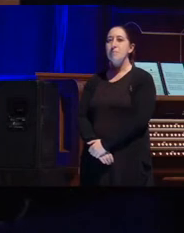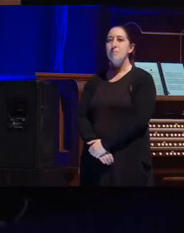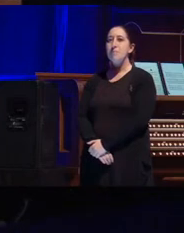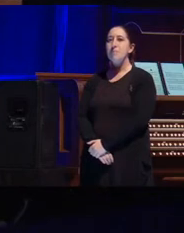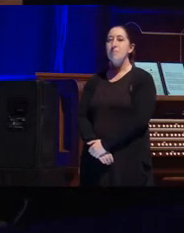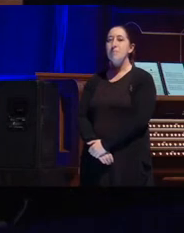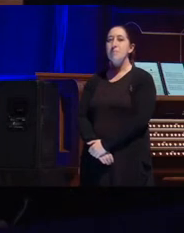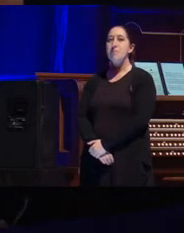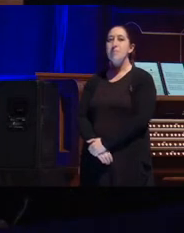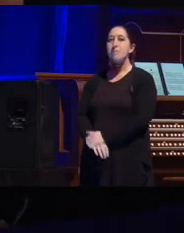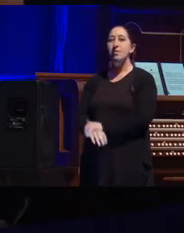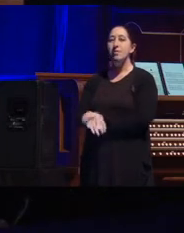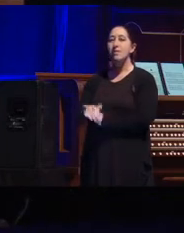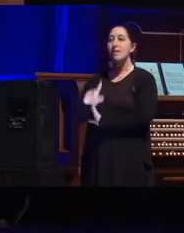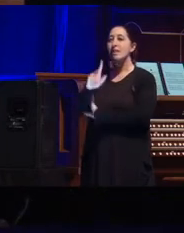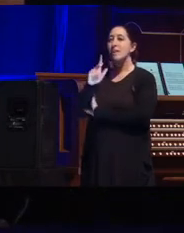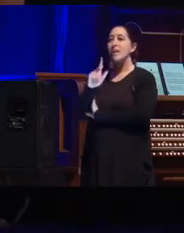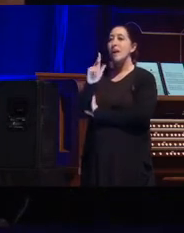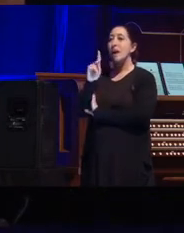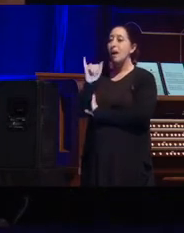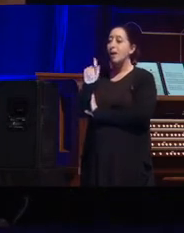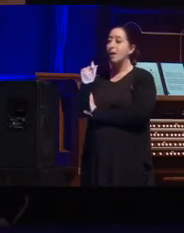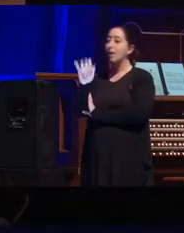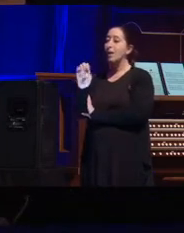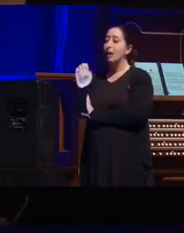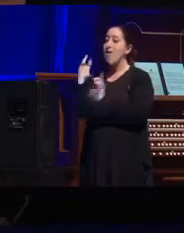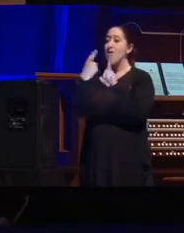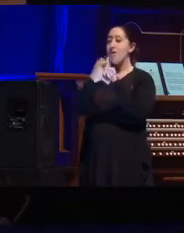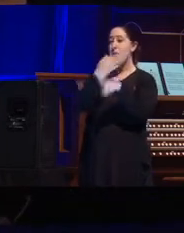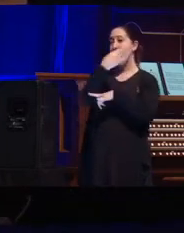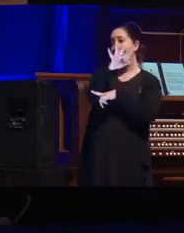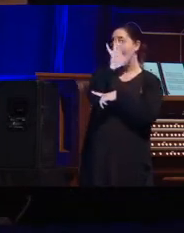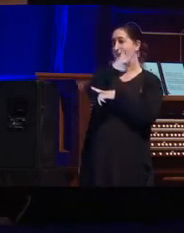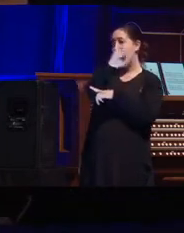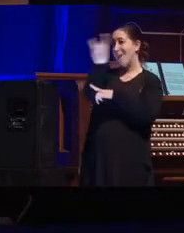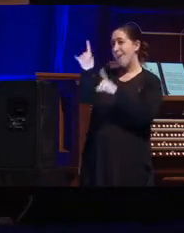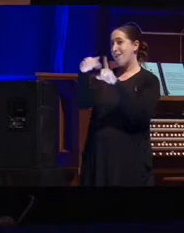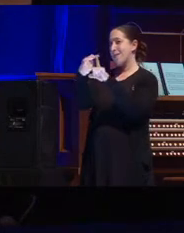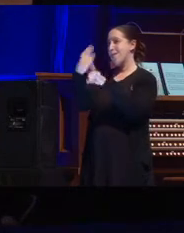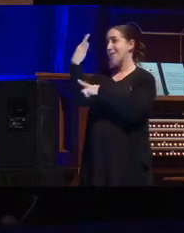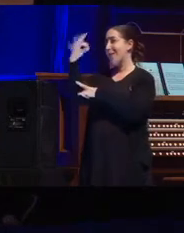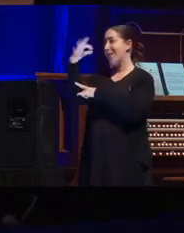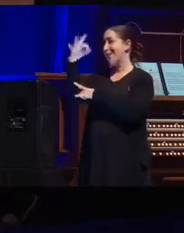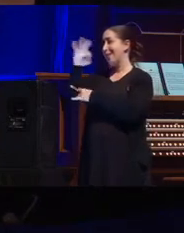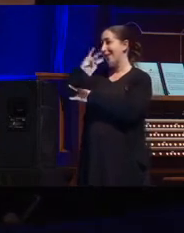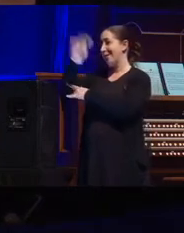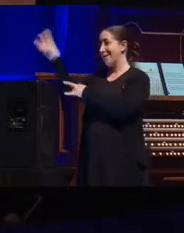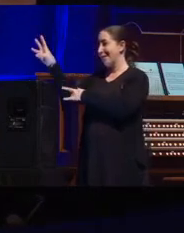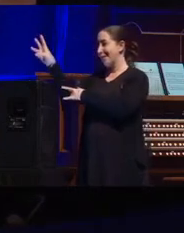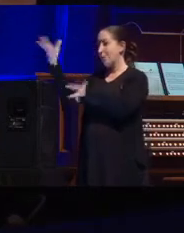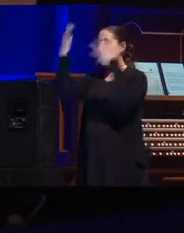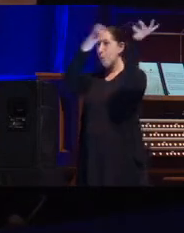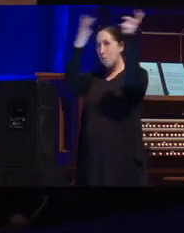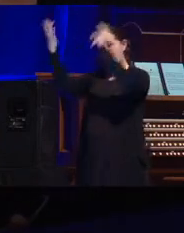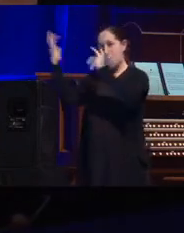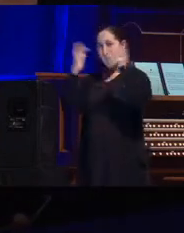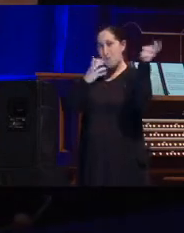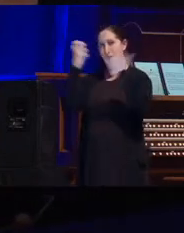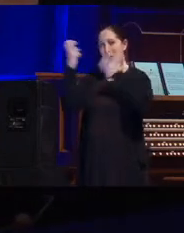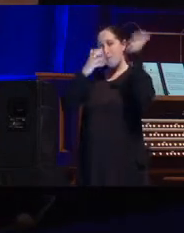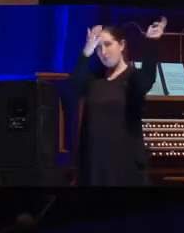And James J. Duderstadt, who served from 1988 to 1996.